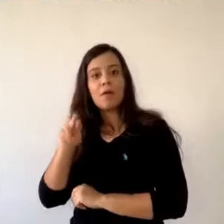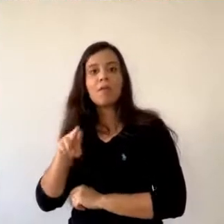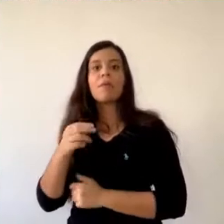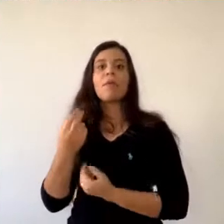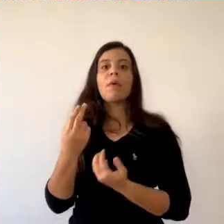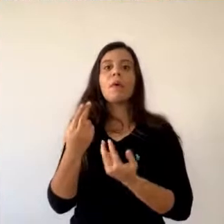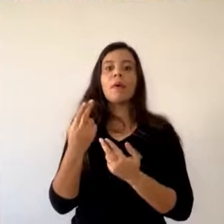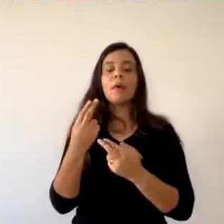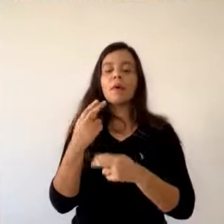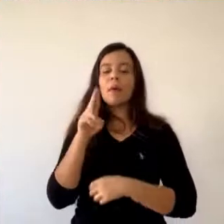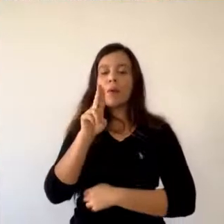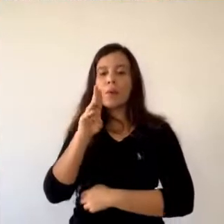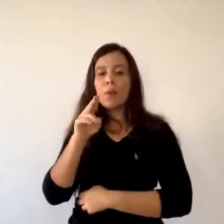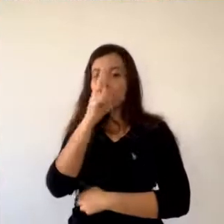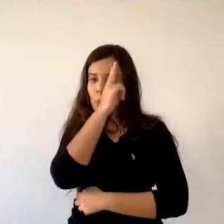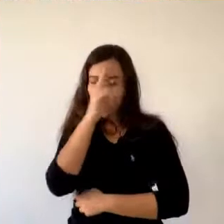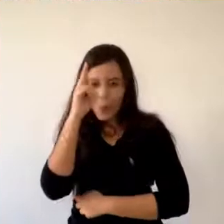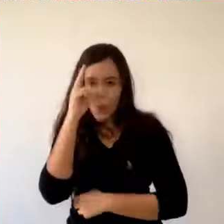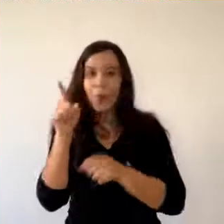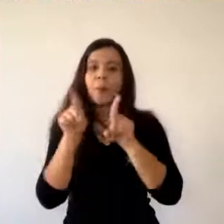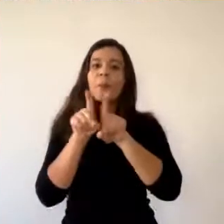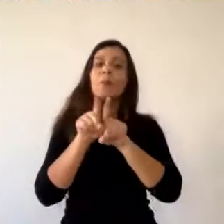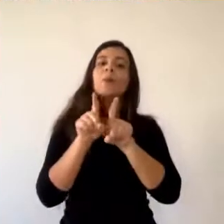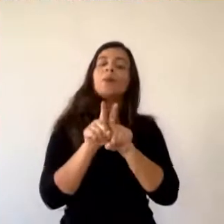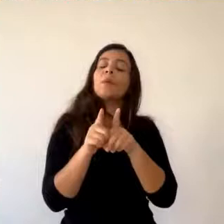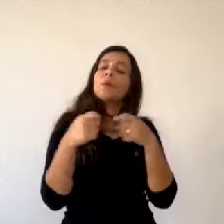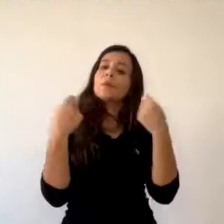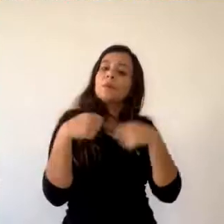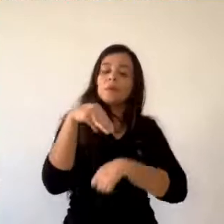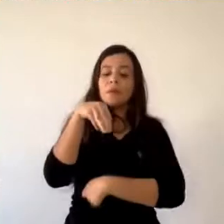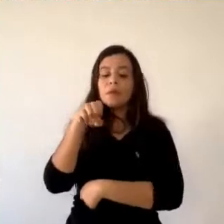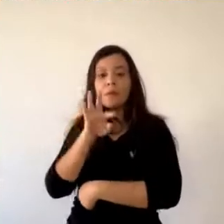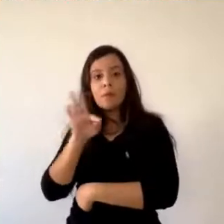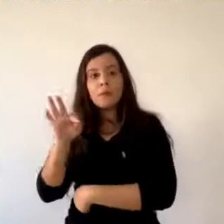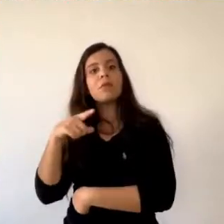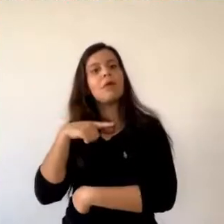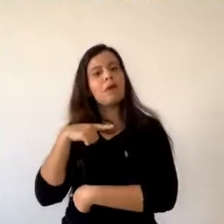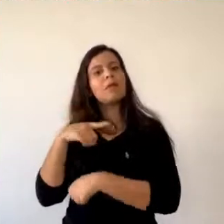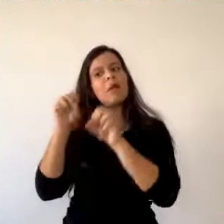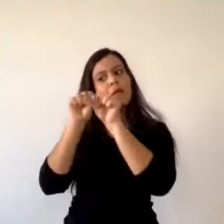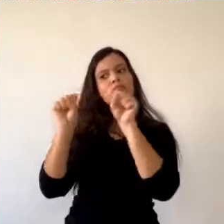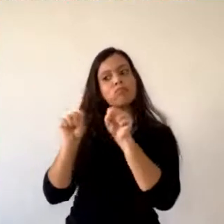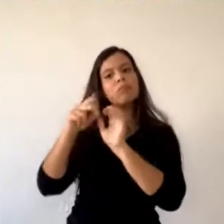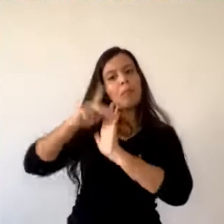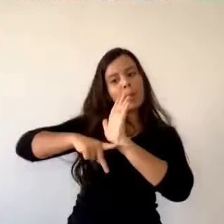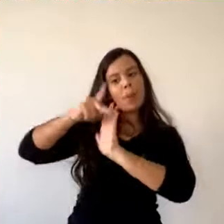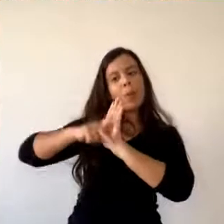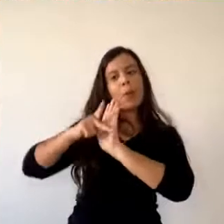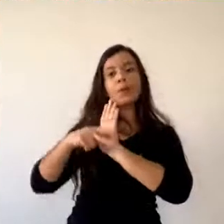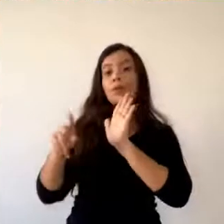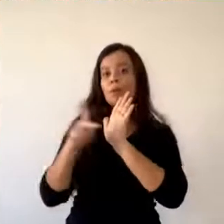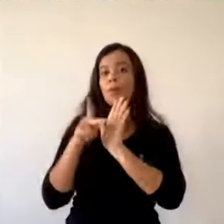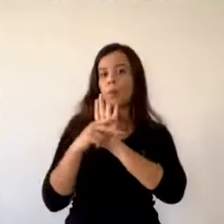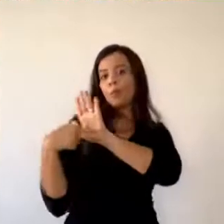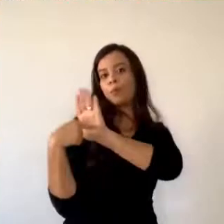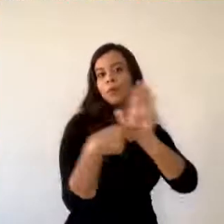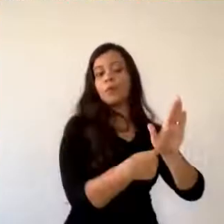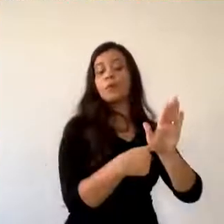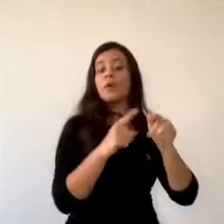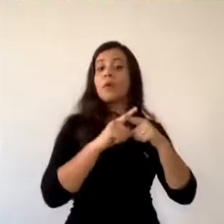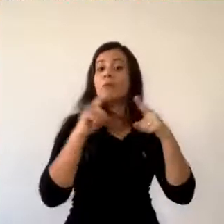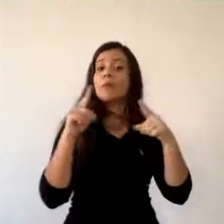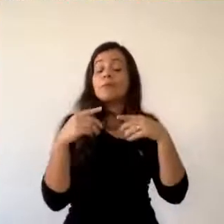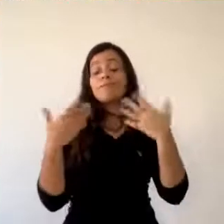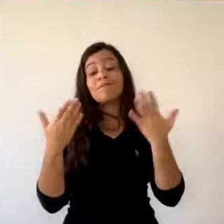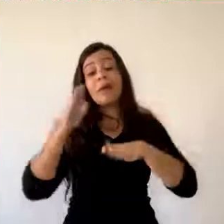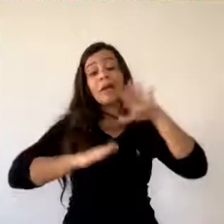with Uber, or the project Justi Status. We are together projects,